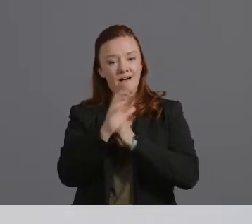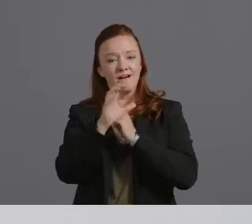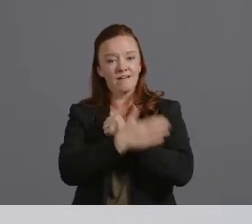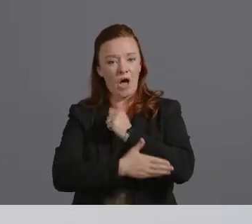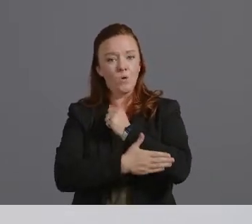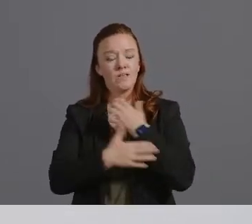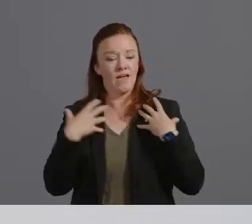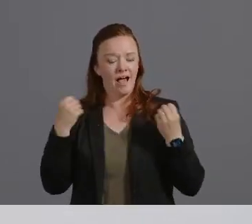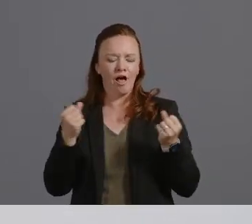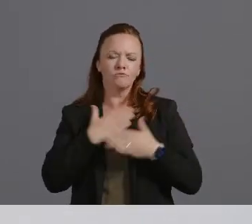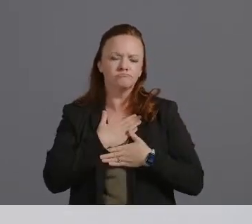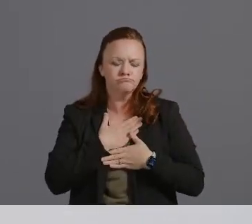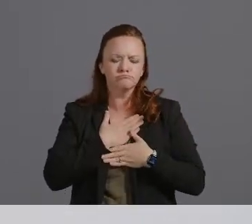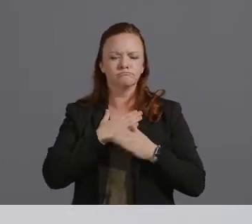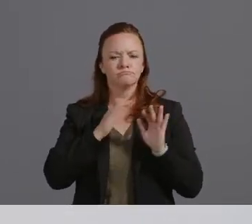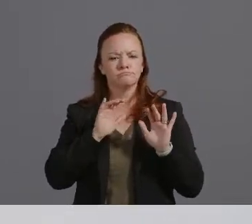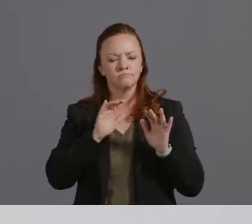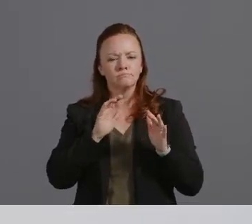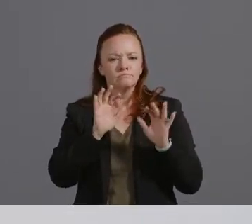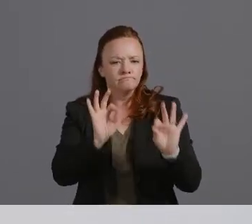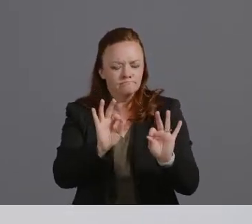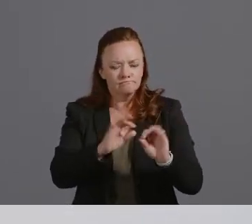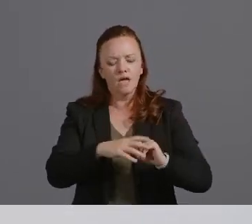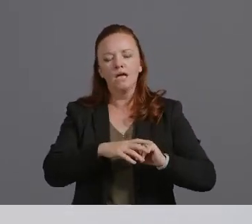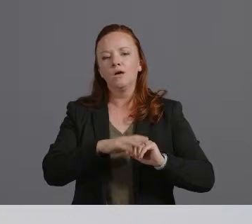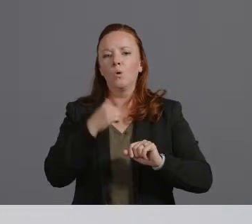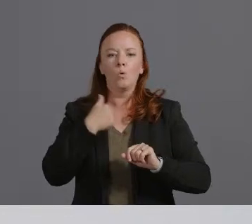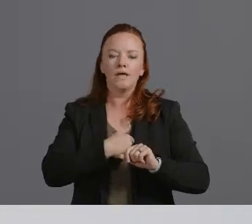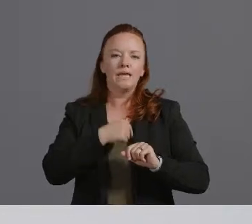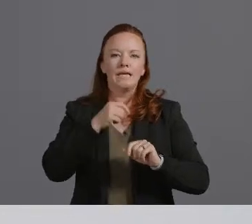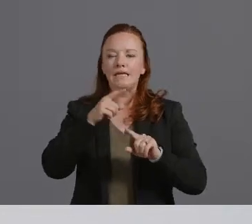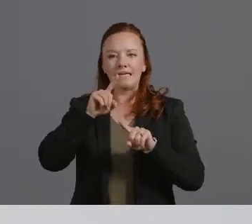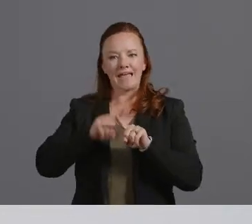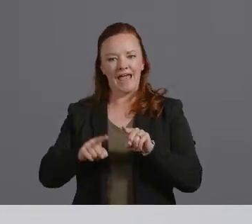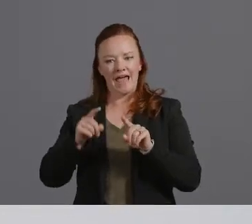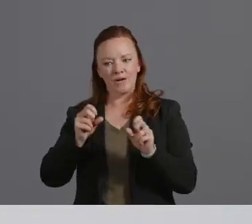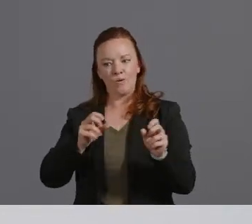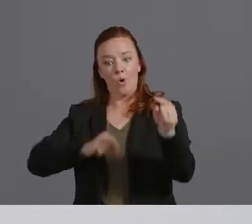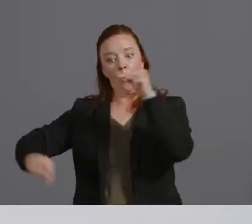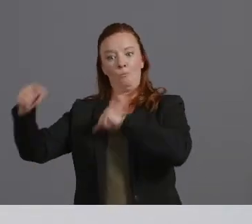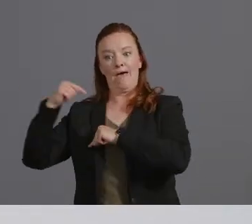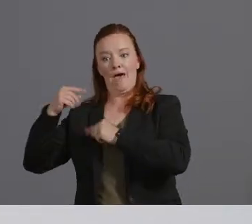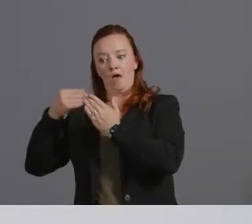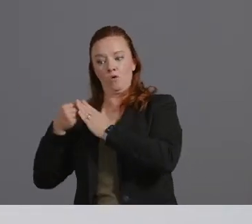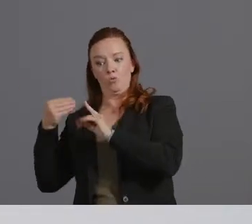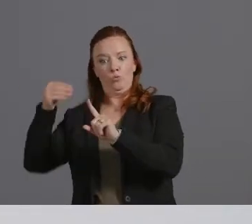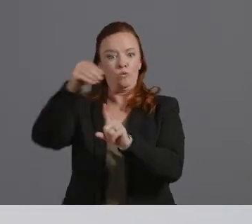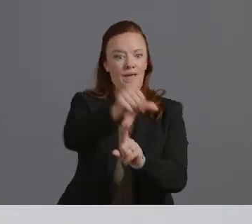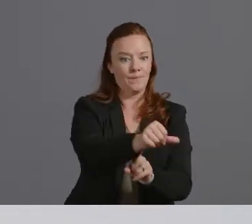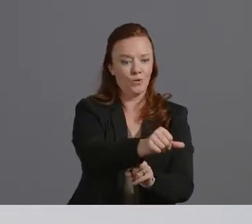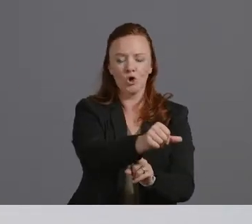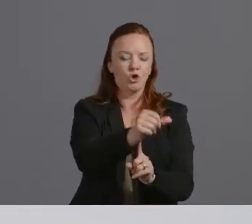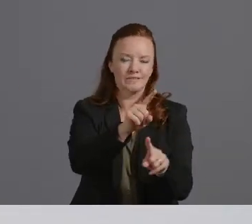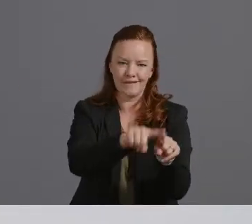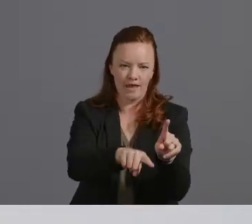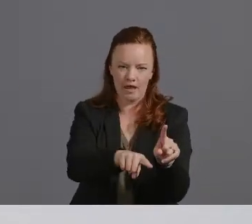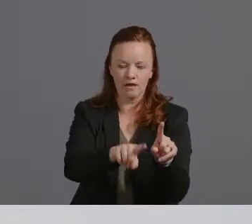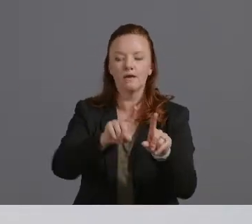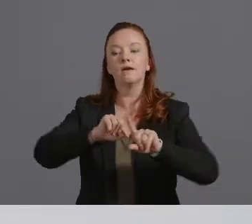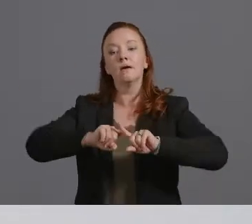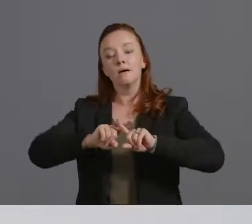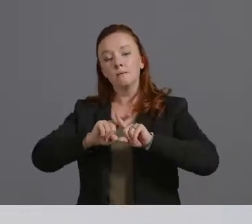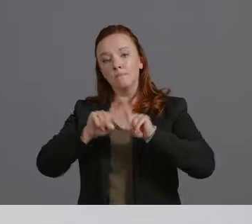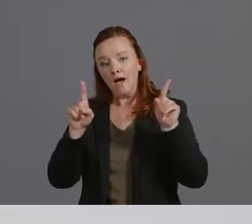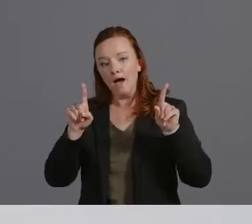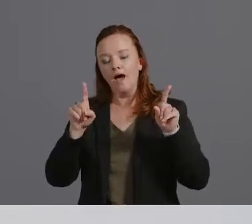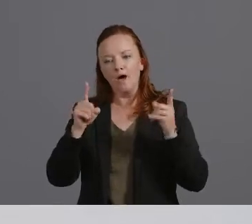don't have the ability to go back and reimburse, but we are looking for ways to continue the testing opportunities that Pima County has built,